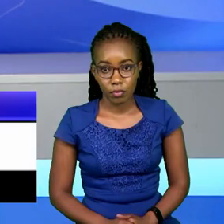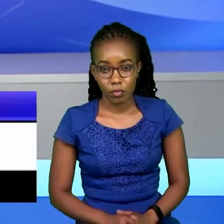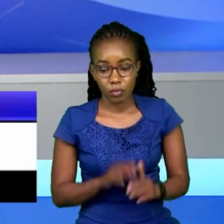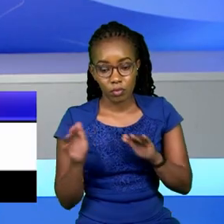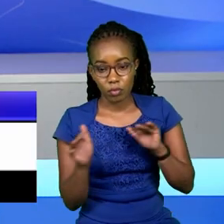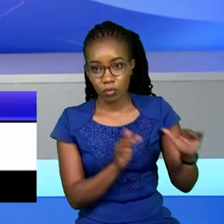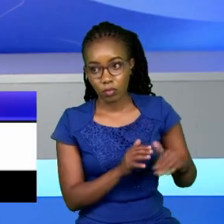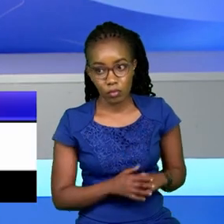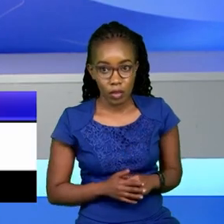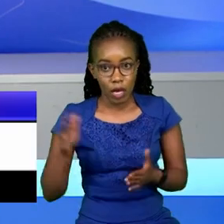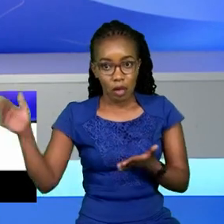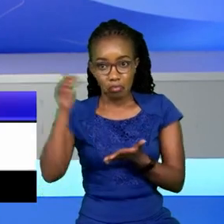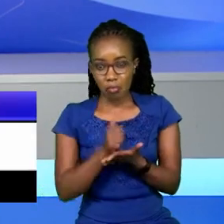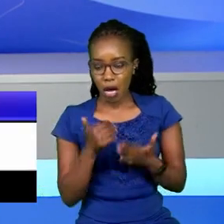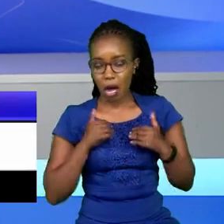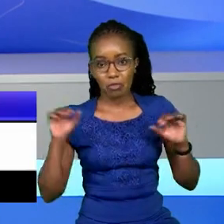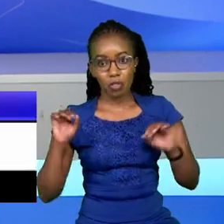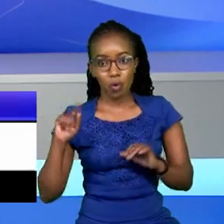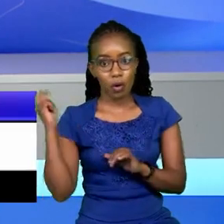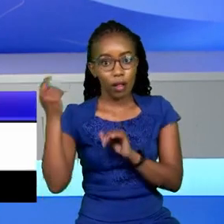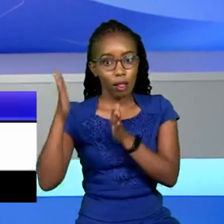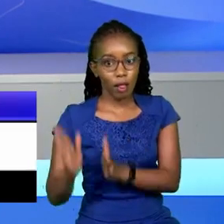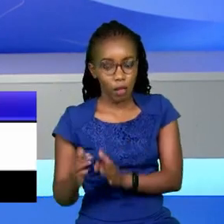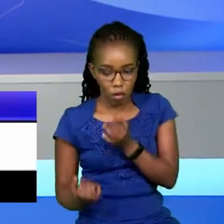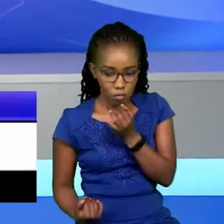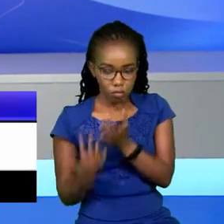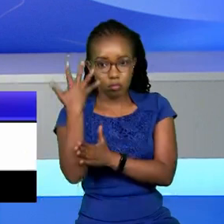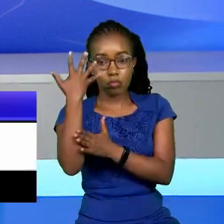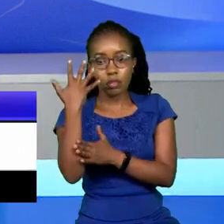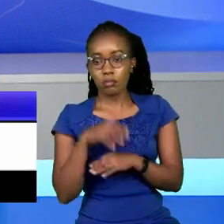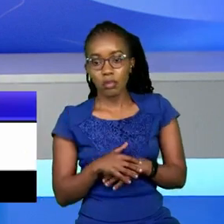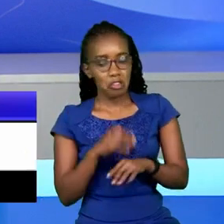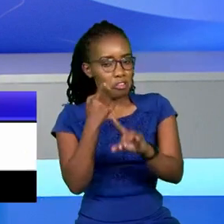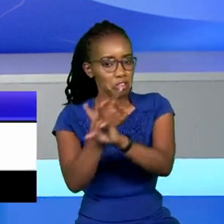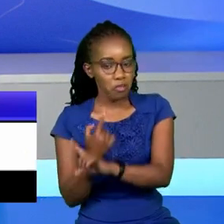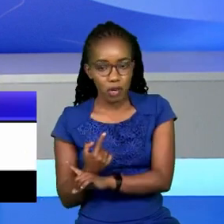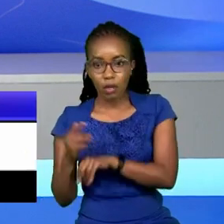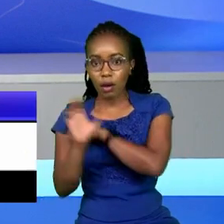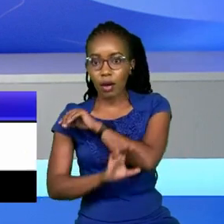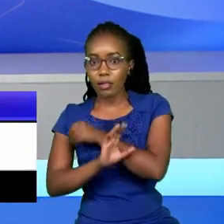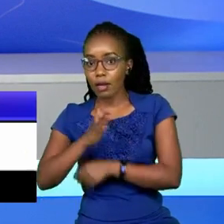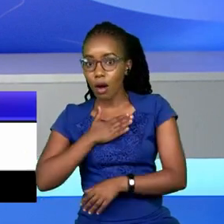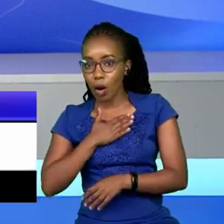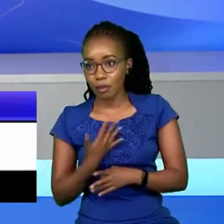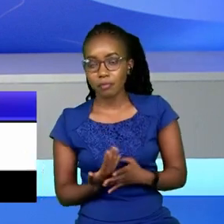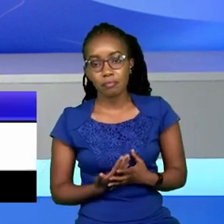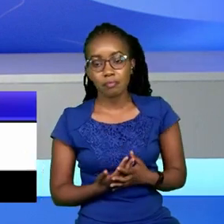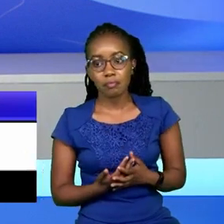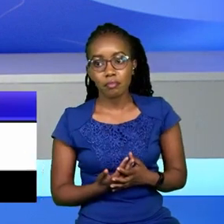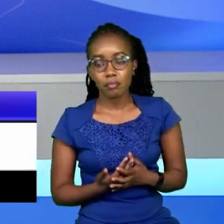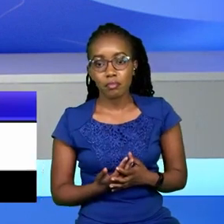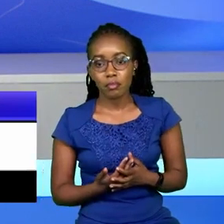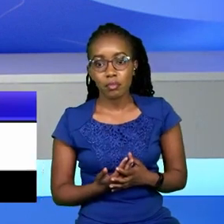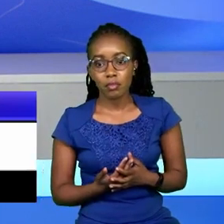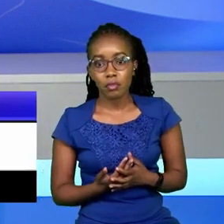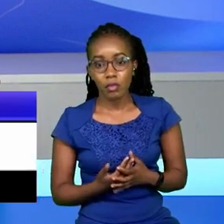Now, the high rate of unemployment amongst Kenyans has led to invention and innovations in the country in a survival for the fittest approach.